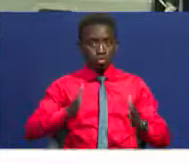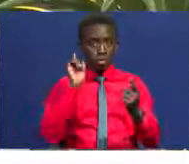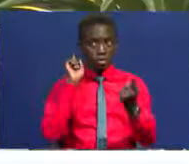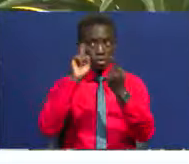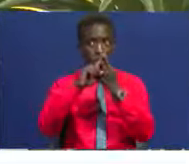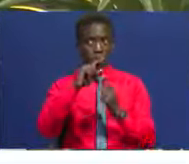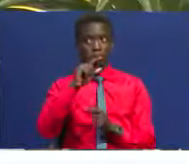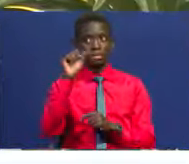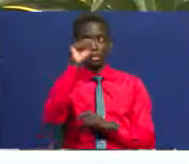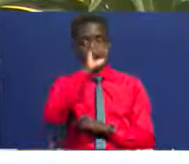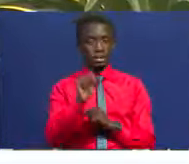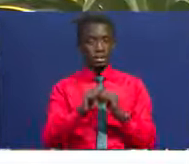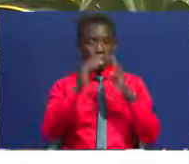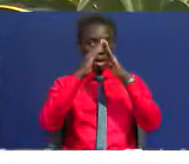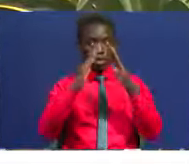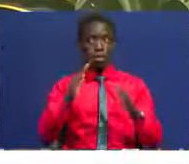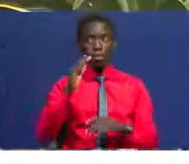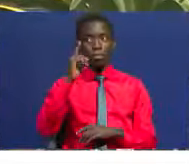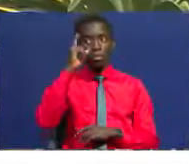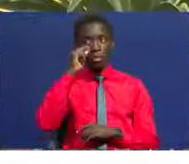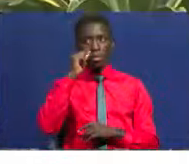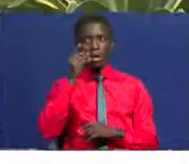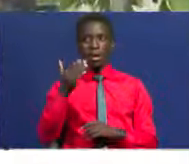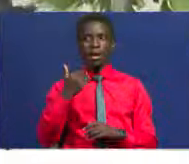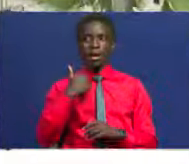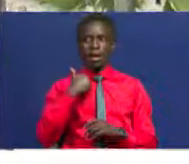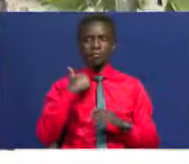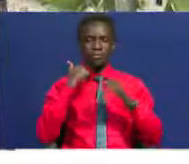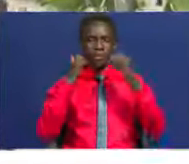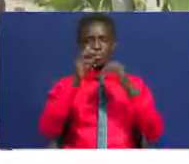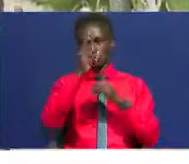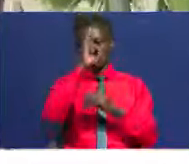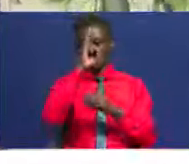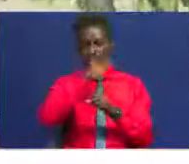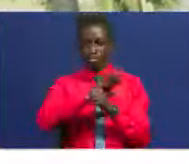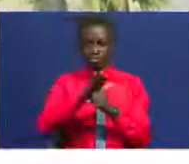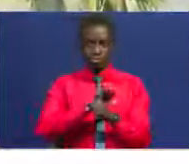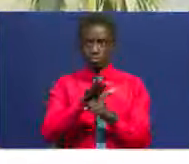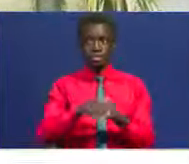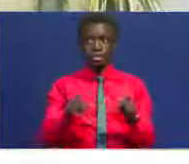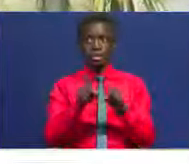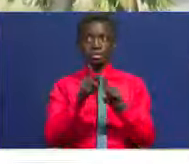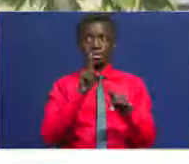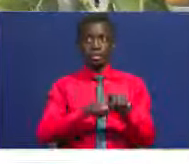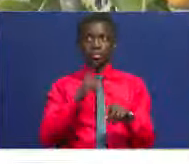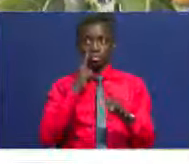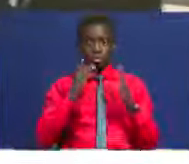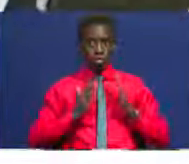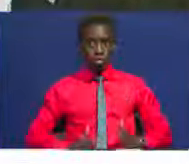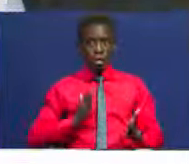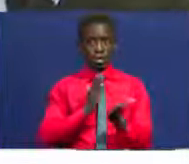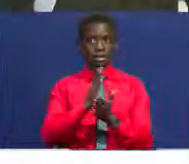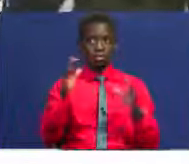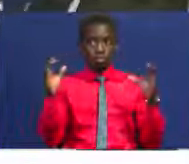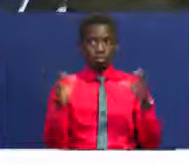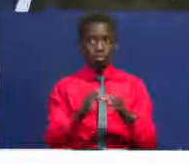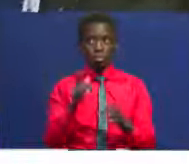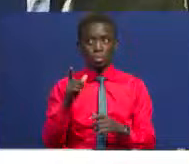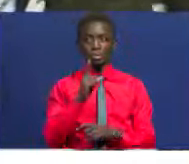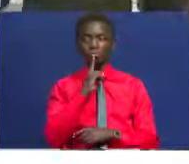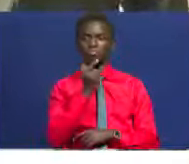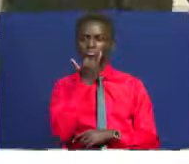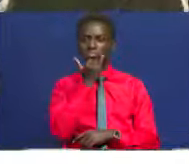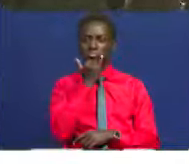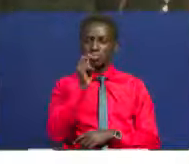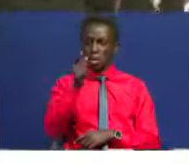barricaded and manned by heavily armed police officers. At the same time, the Muslim for Human Rights group faulted police for